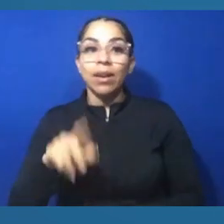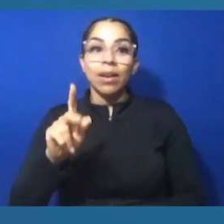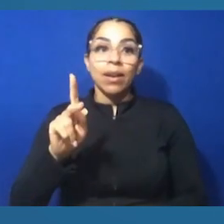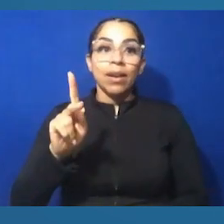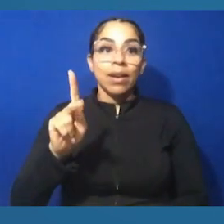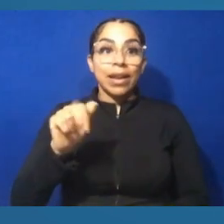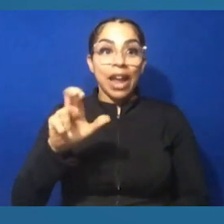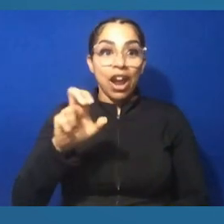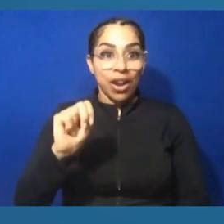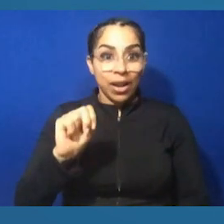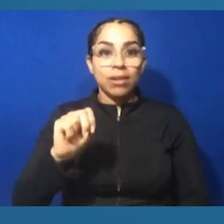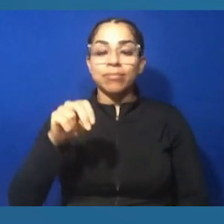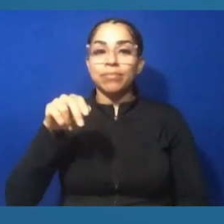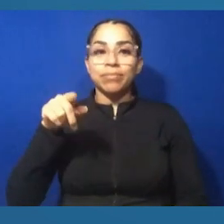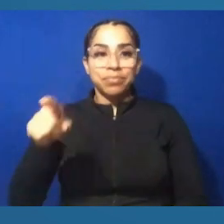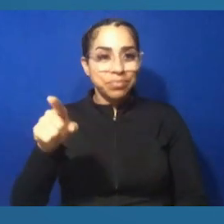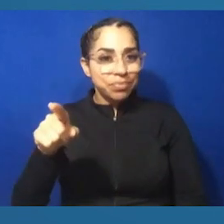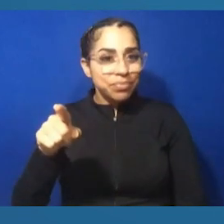Persicilli-Keogh, my